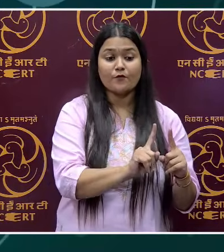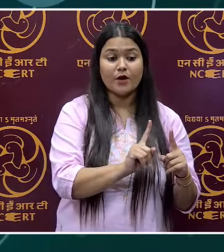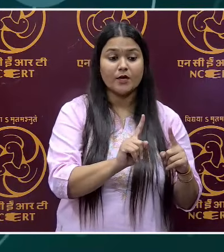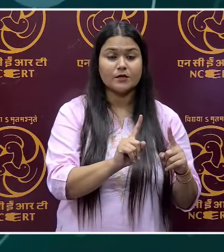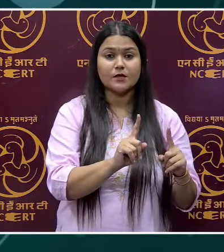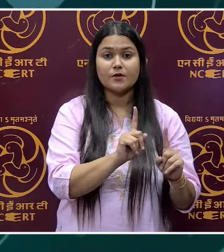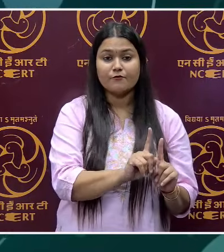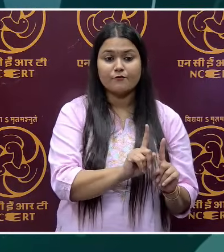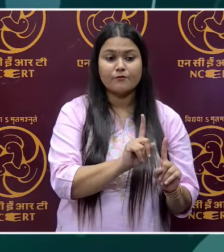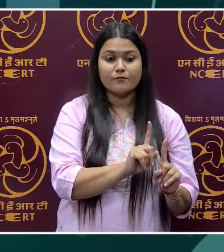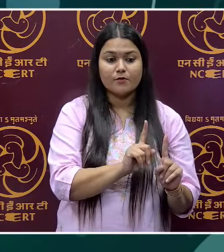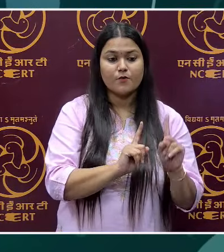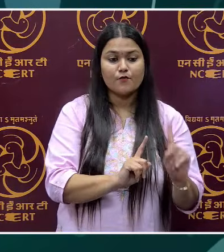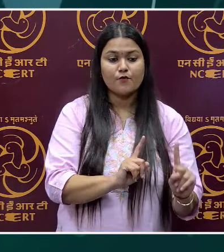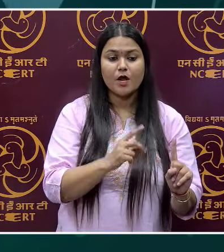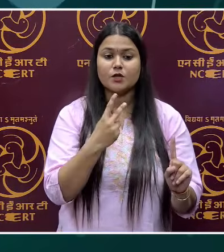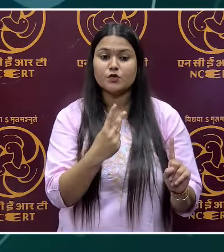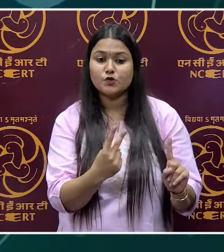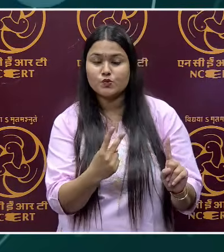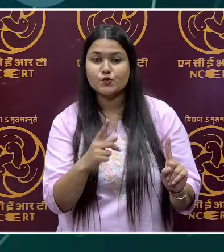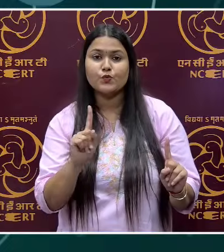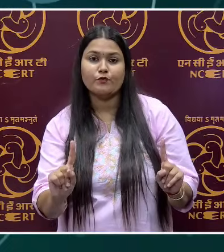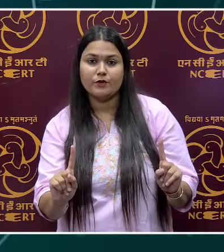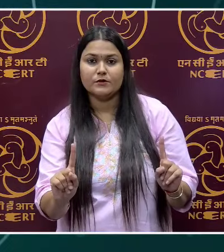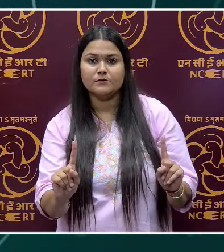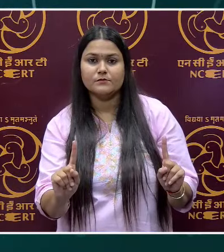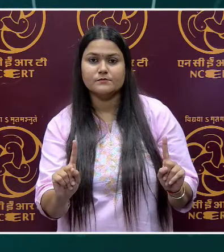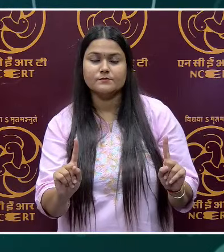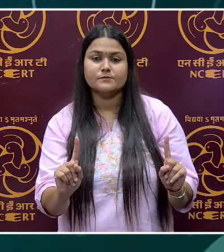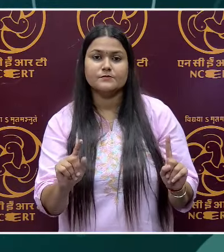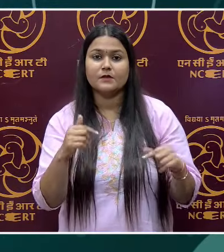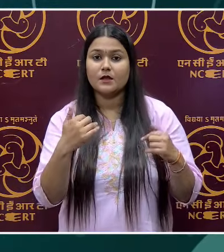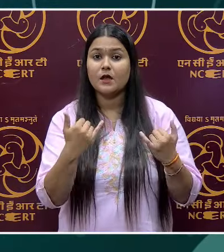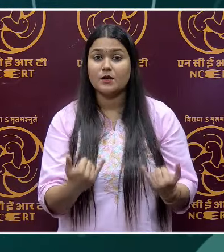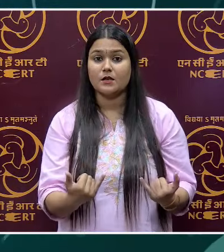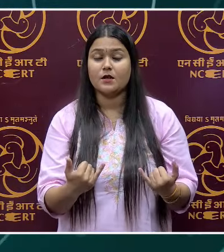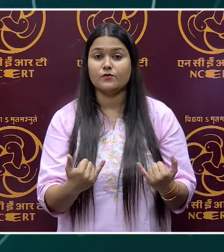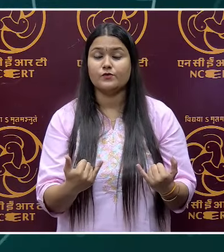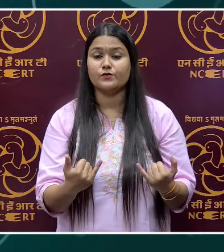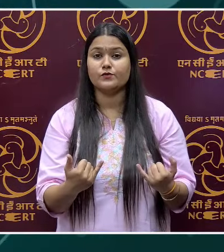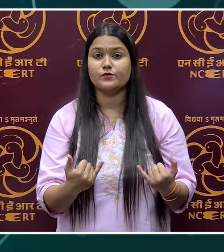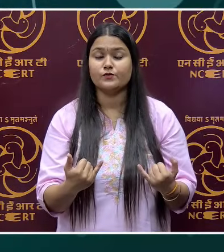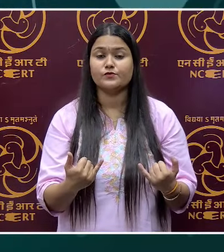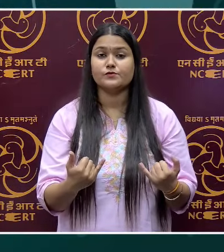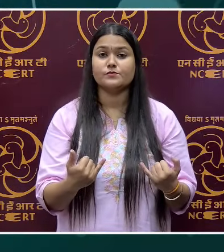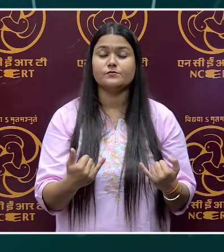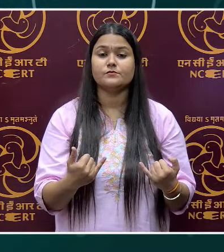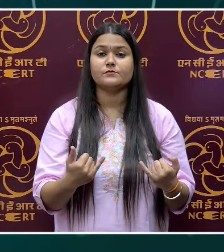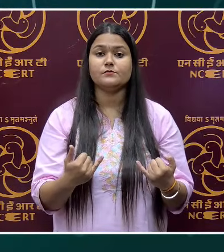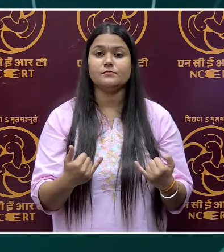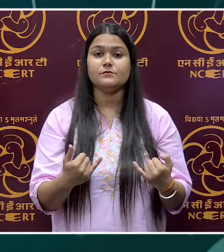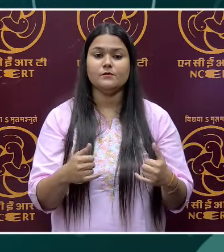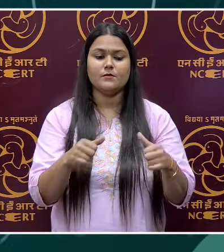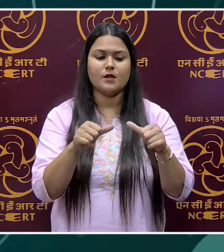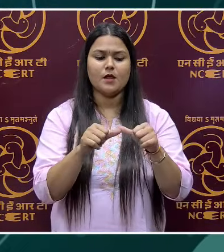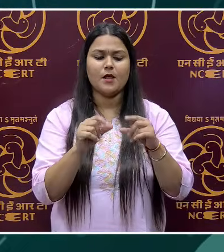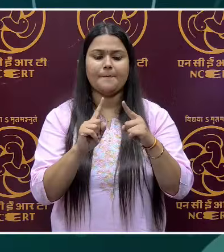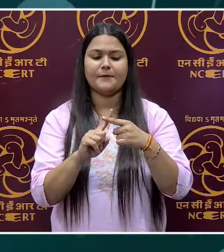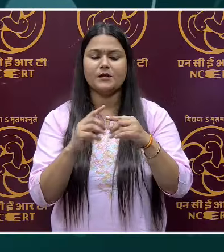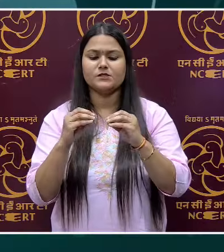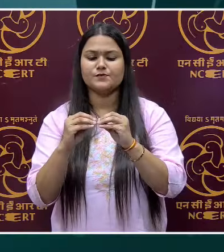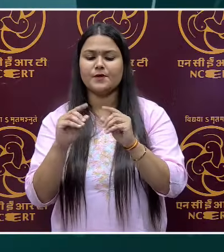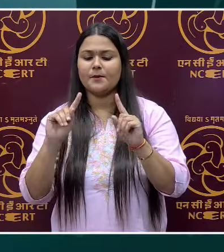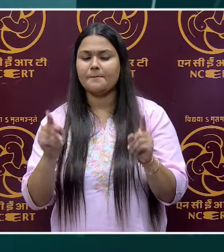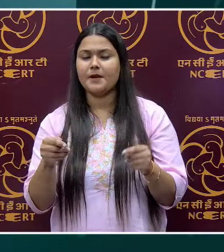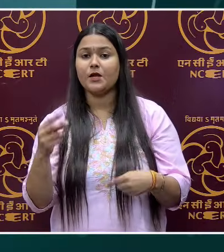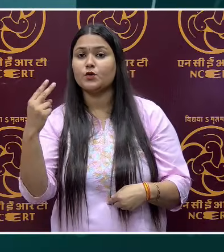2. This one we know it most, a plus b power 2. Let